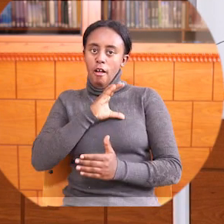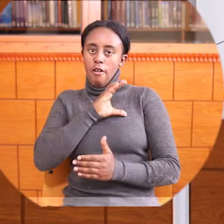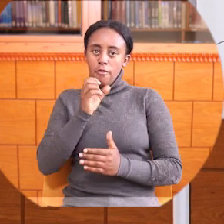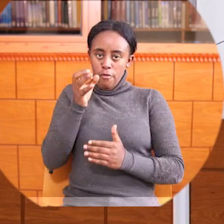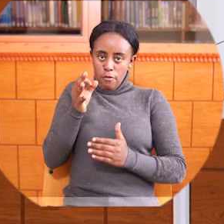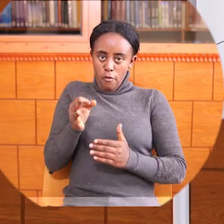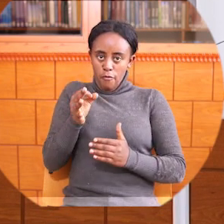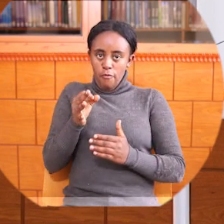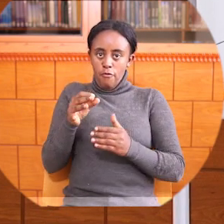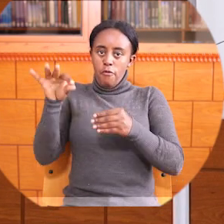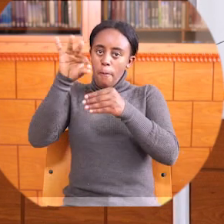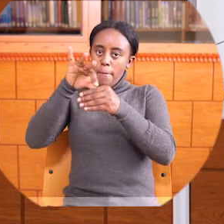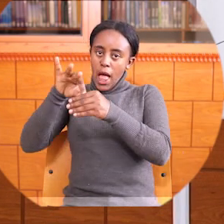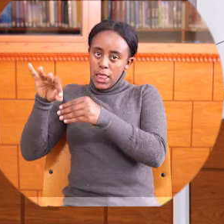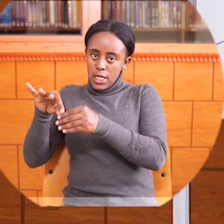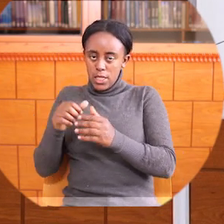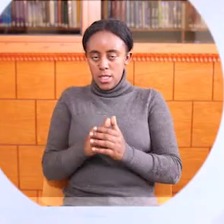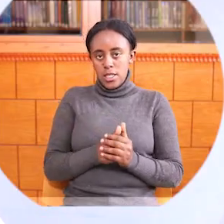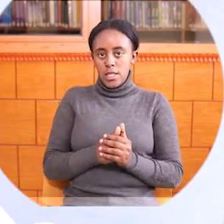characteristic of plants.